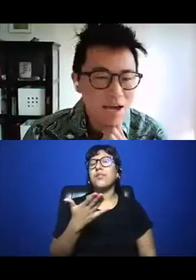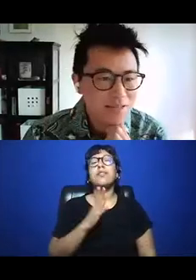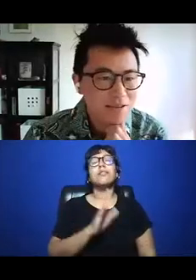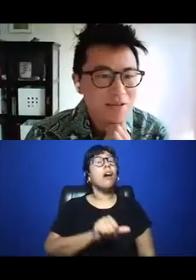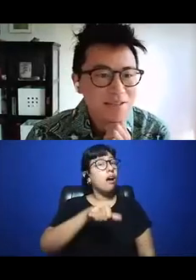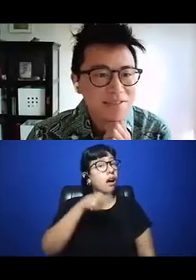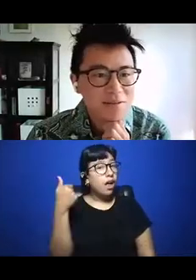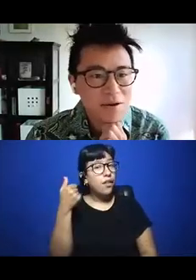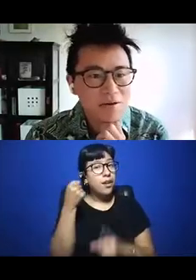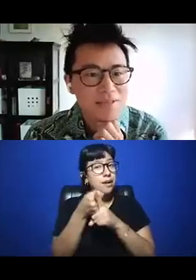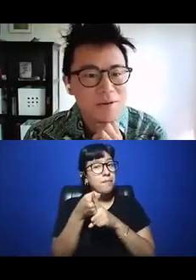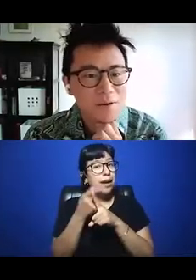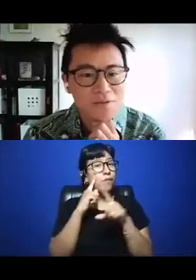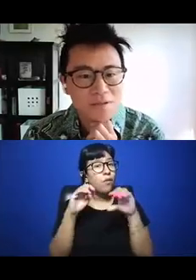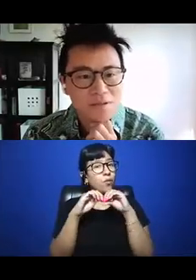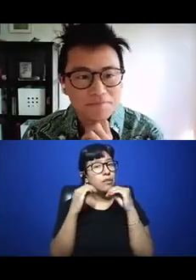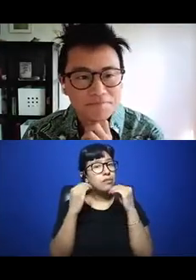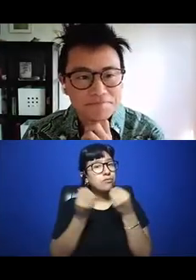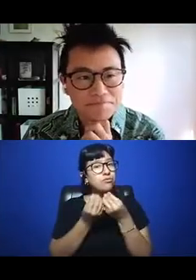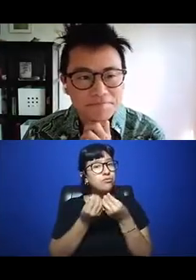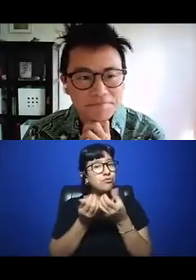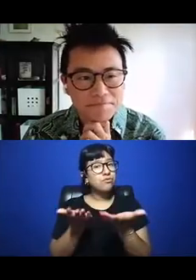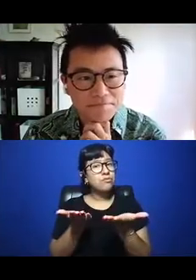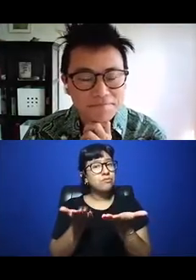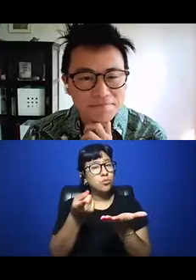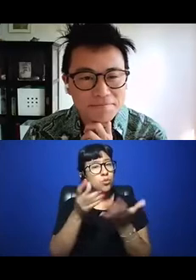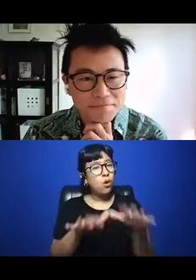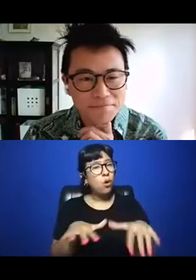Other impacts that you'd be concerned about as the host?